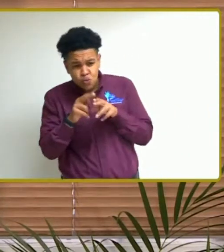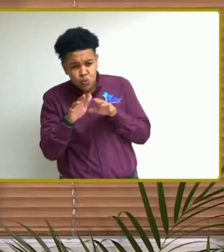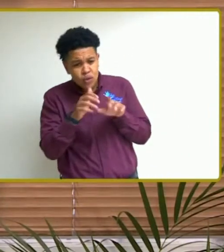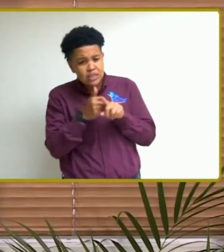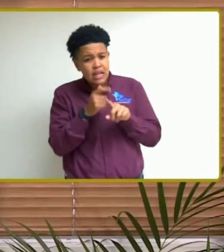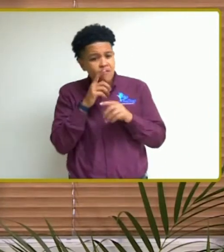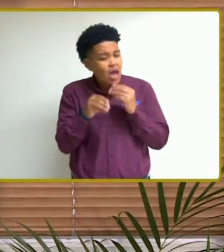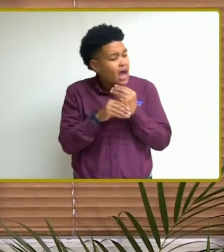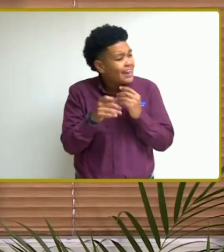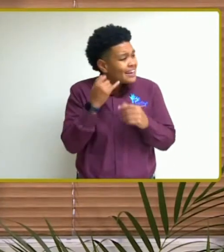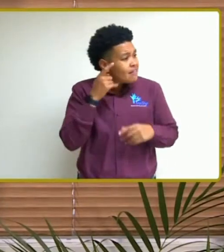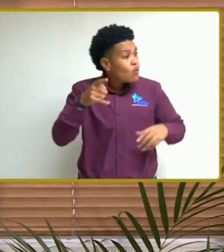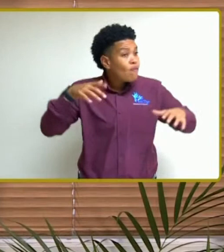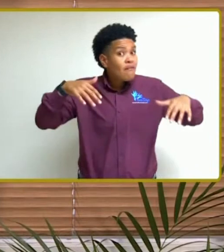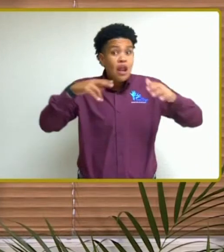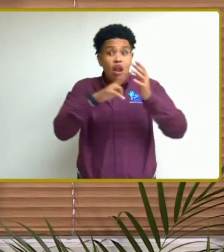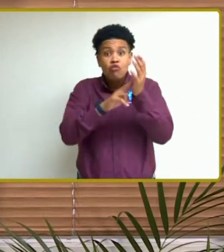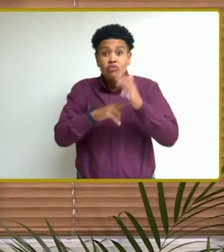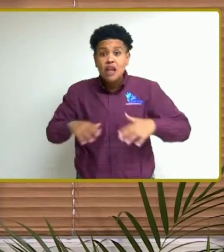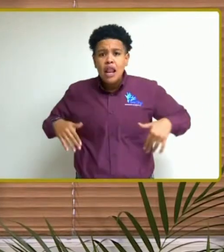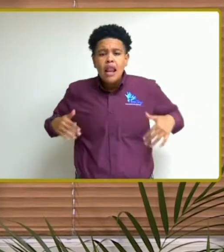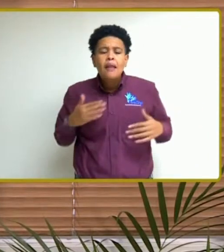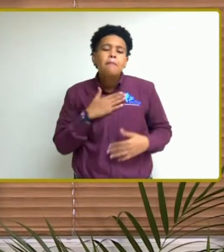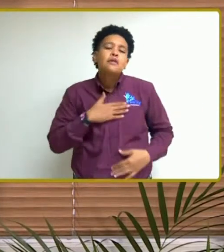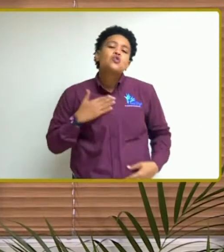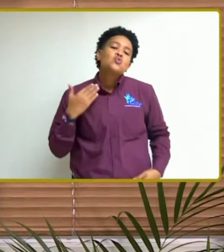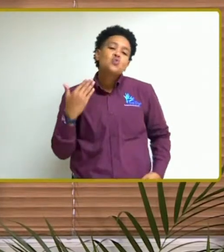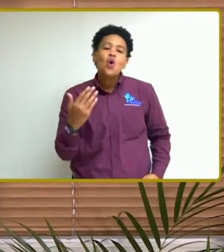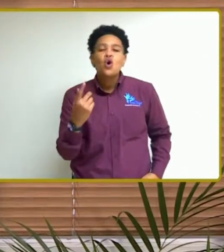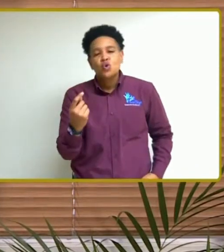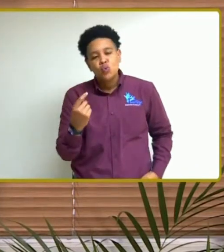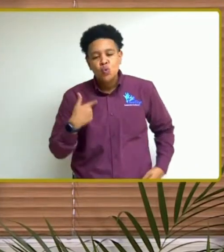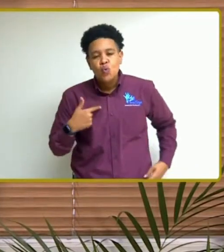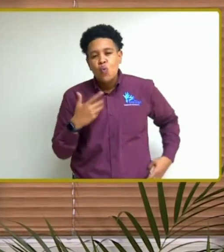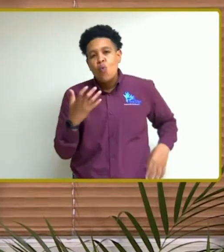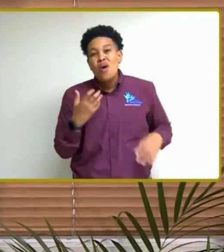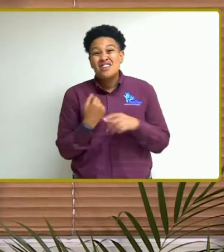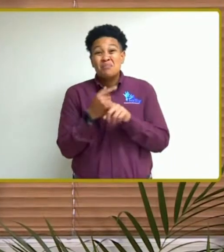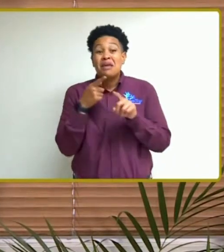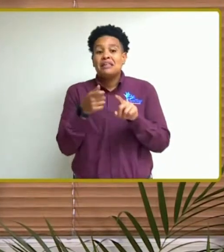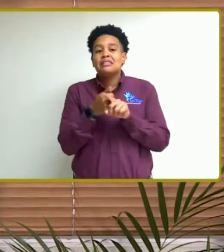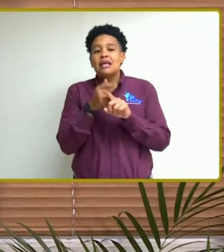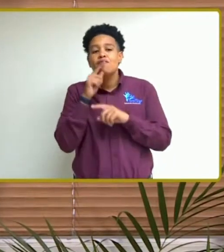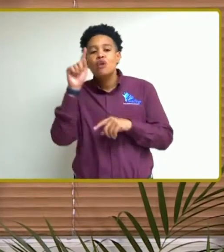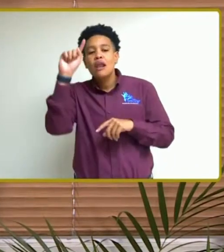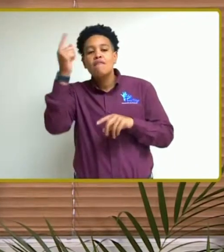if you have not yet done so, please do so. We want to make it as a